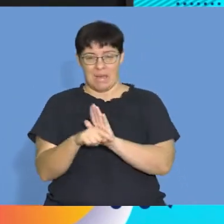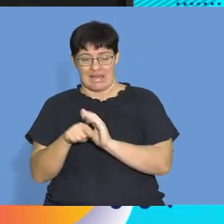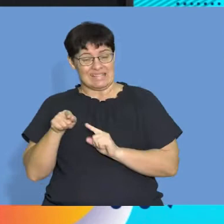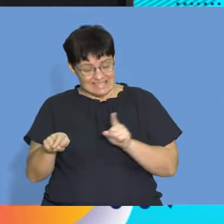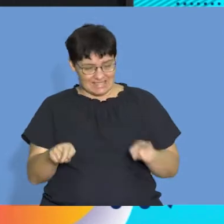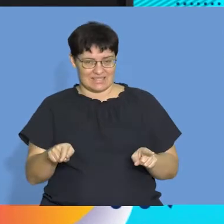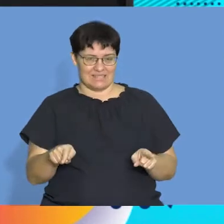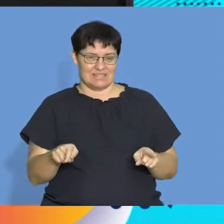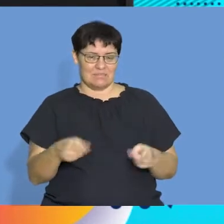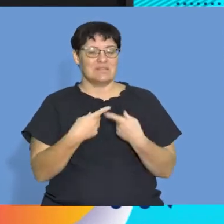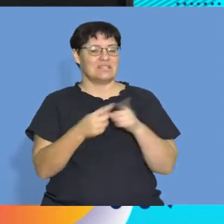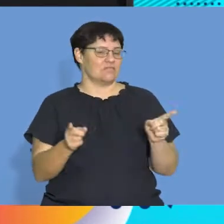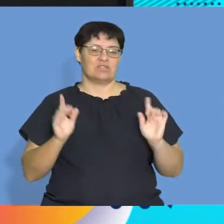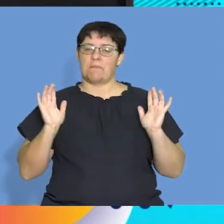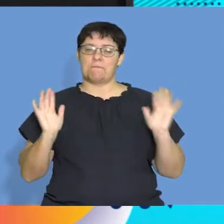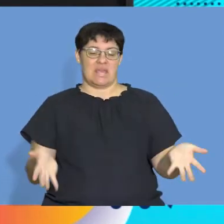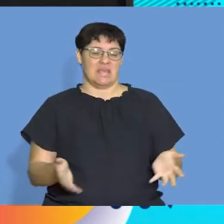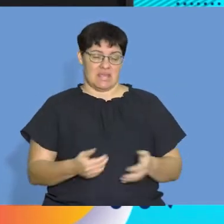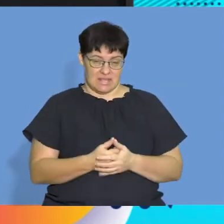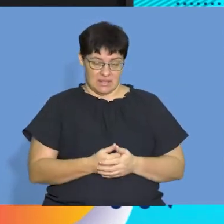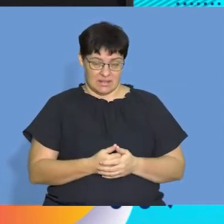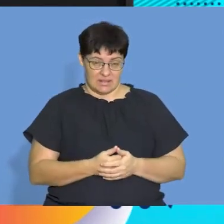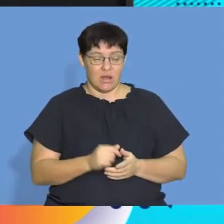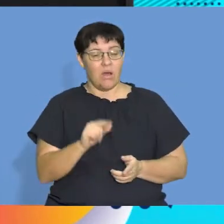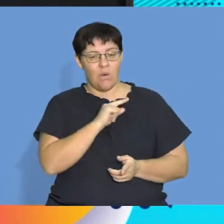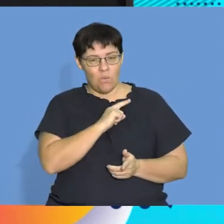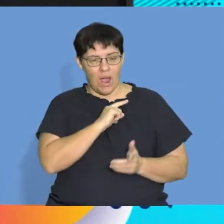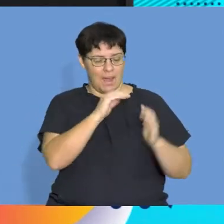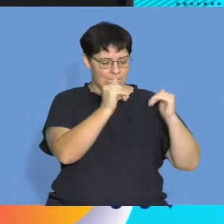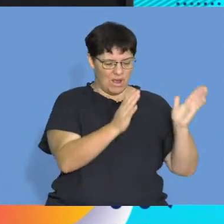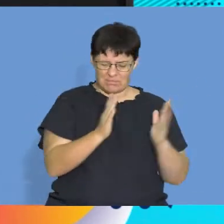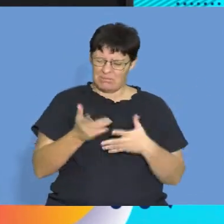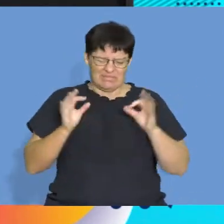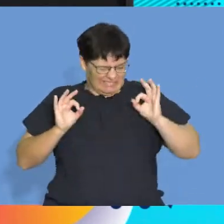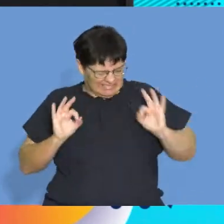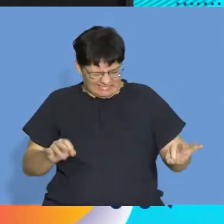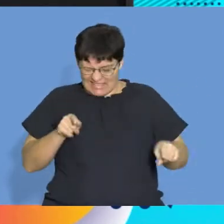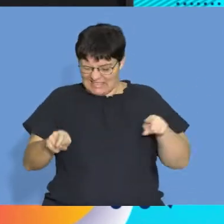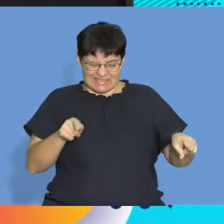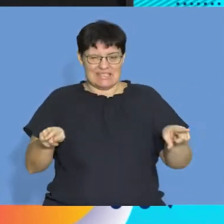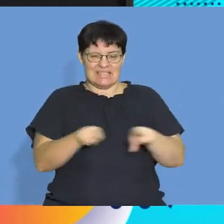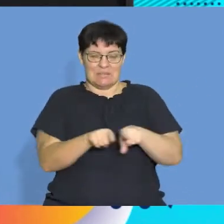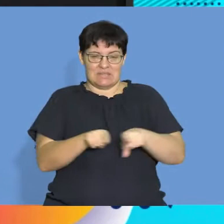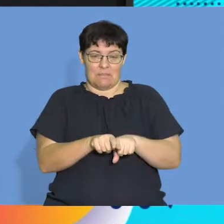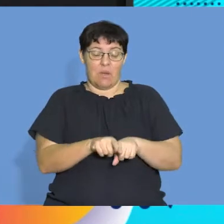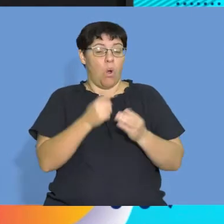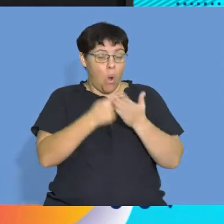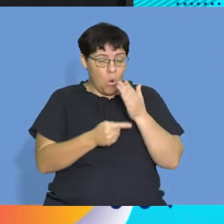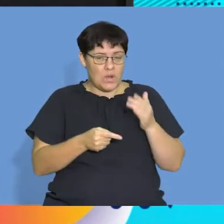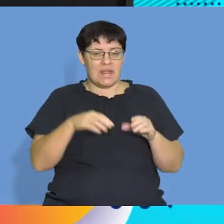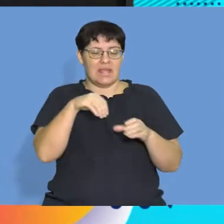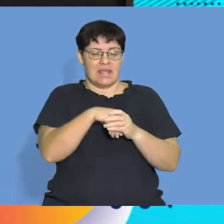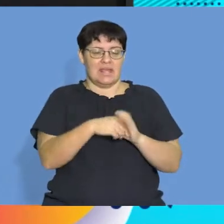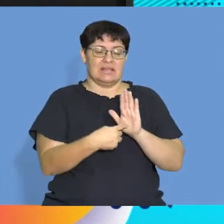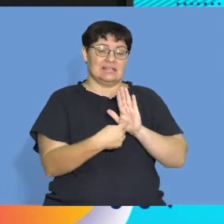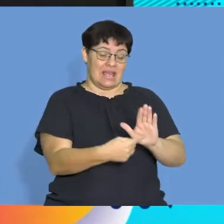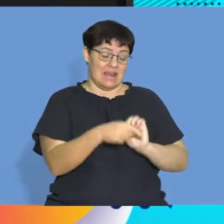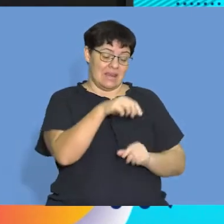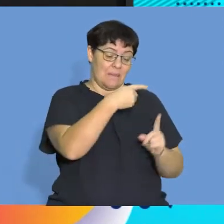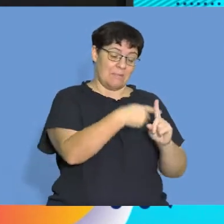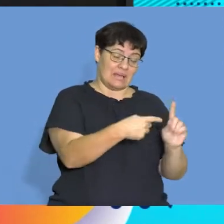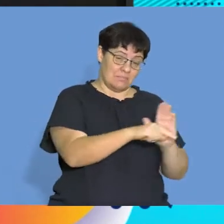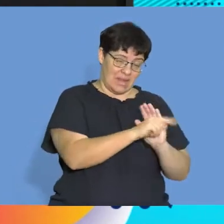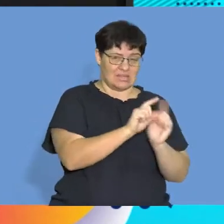which one has a minus, because the brackets will be identical to one another at all times. Remember, difference